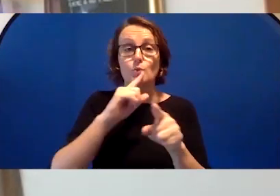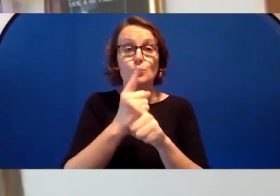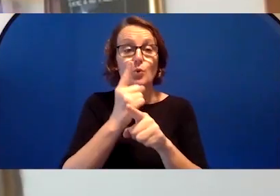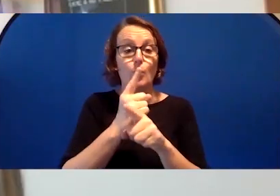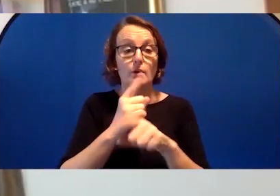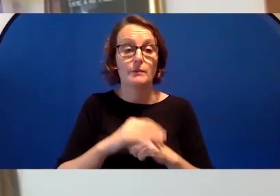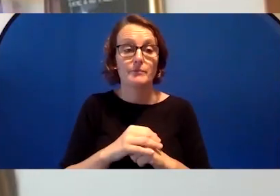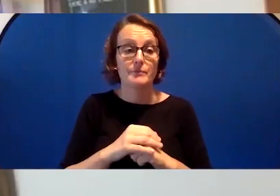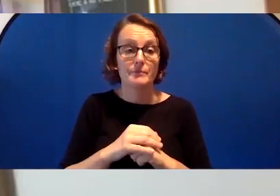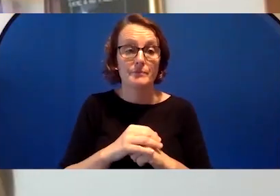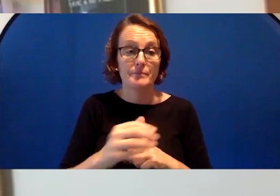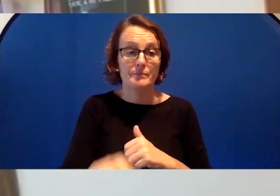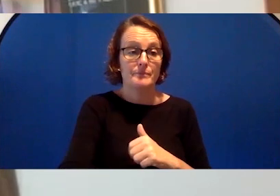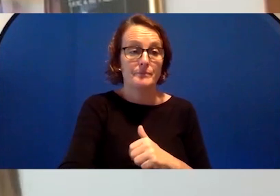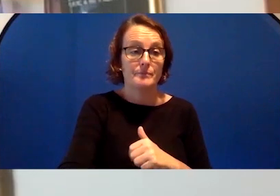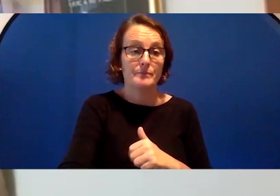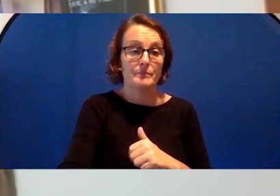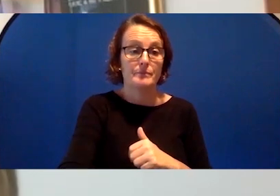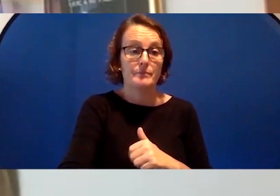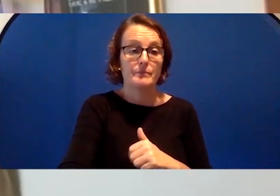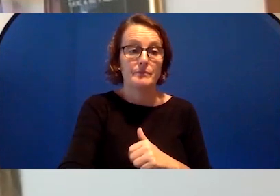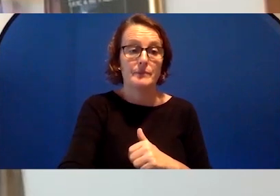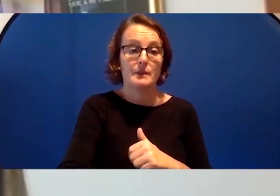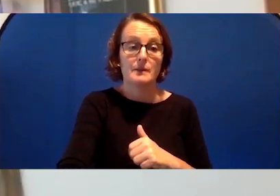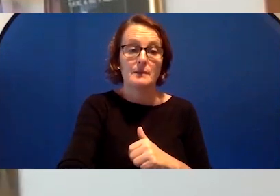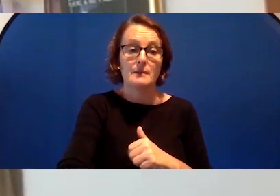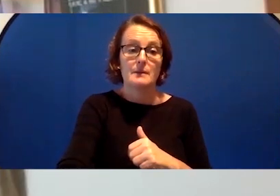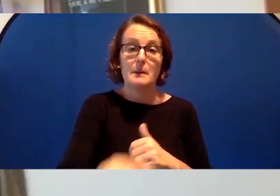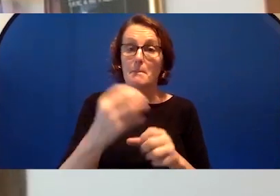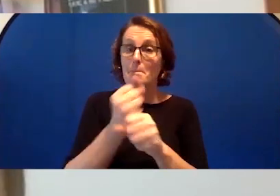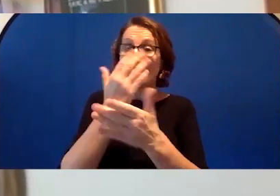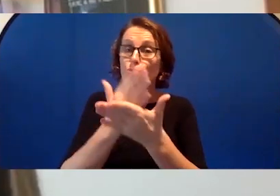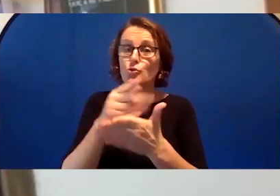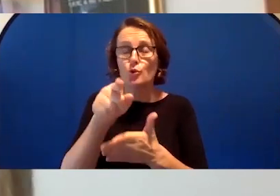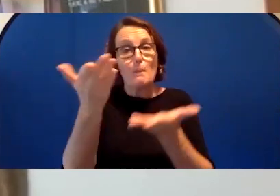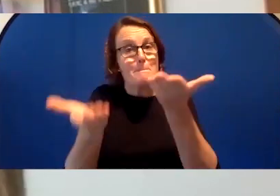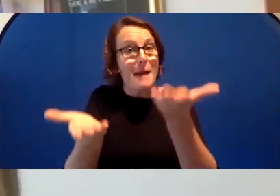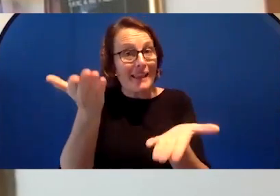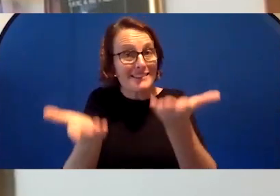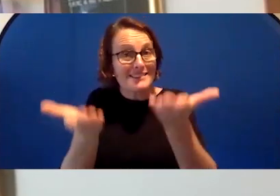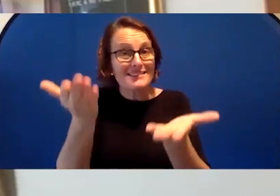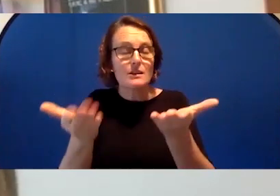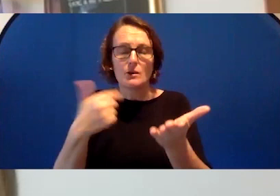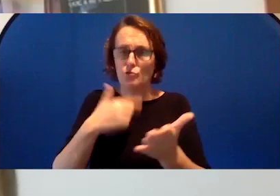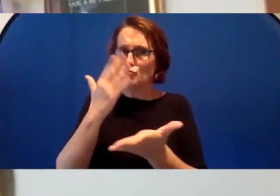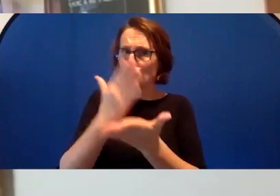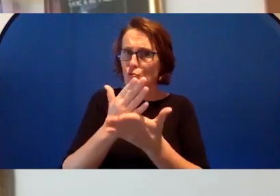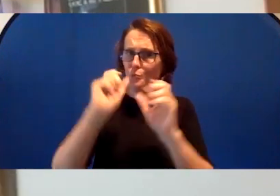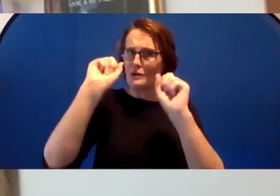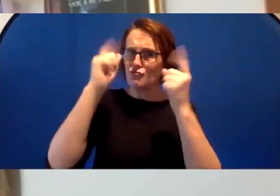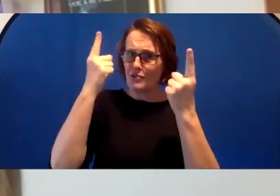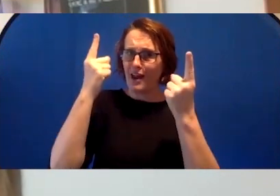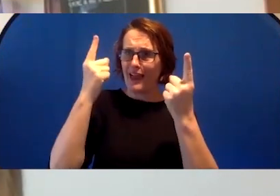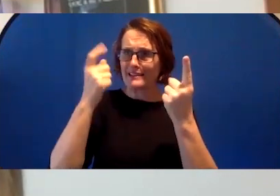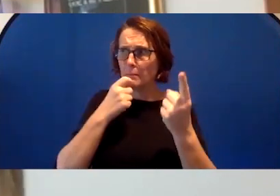is around keeping perspective and balance. While it's totally reasonable to be concerned about